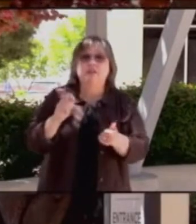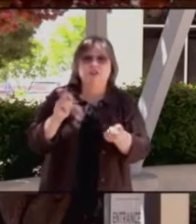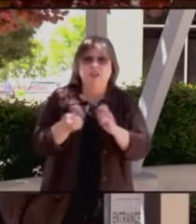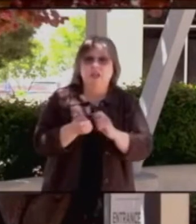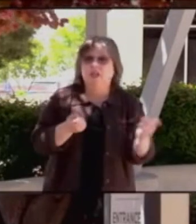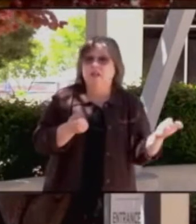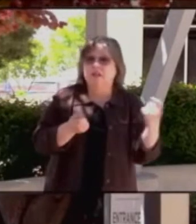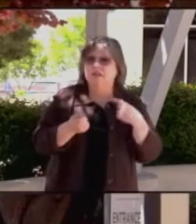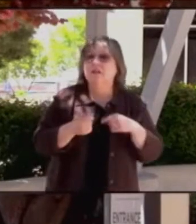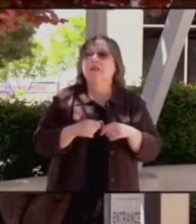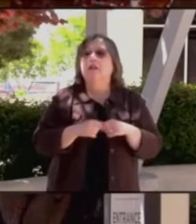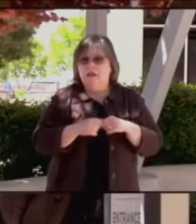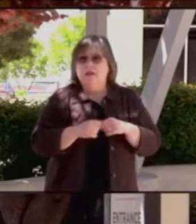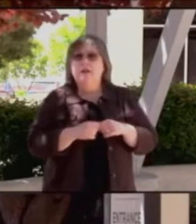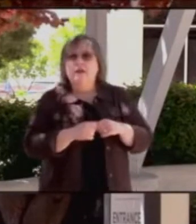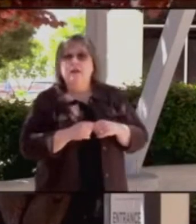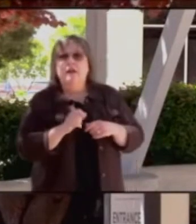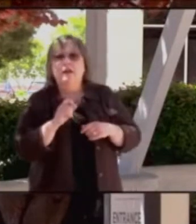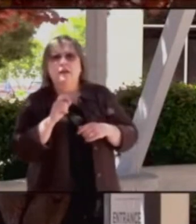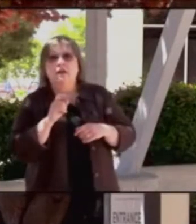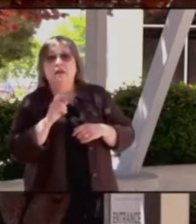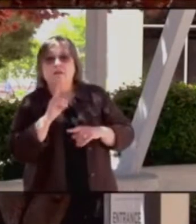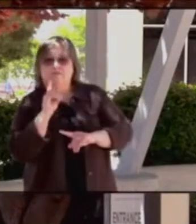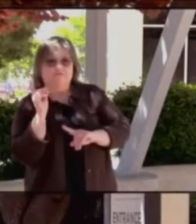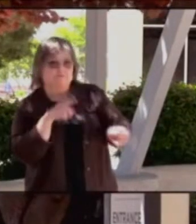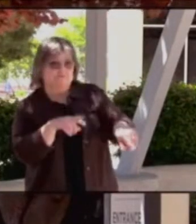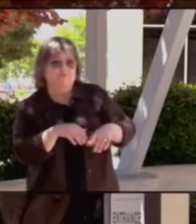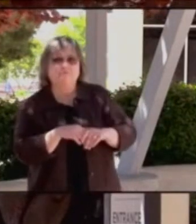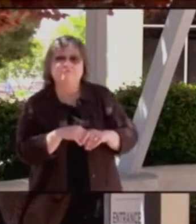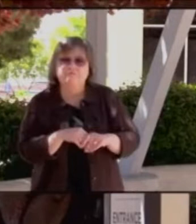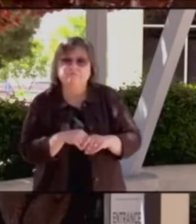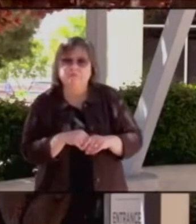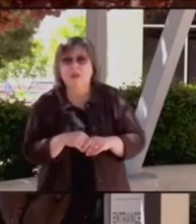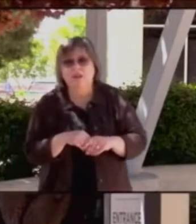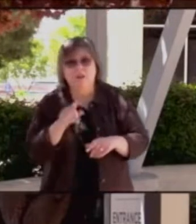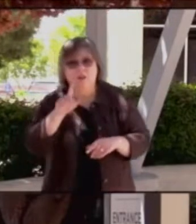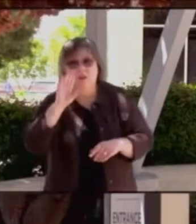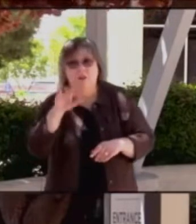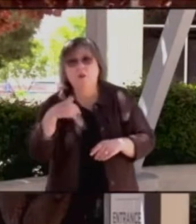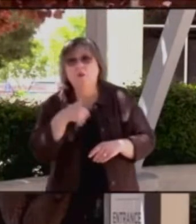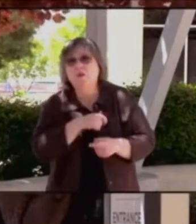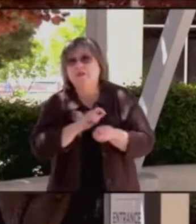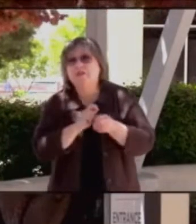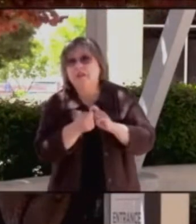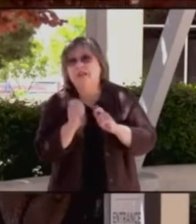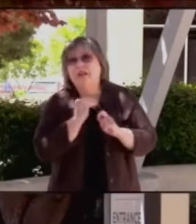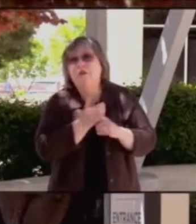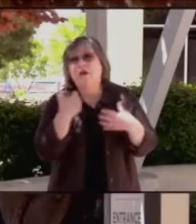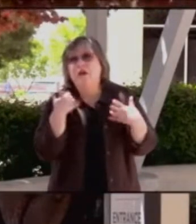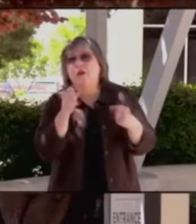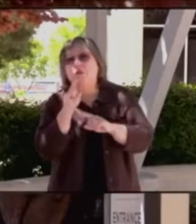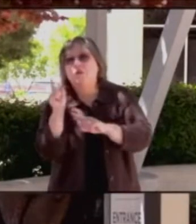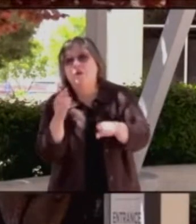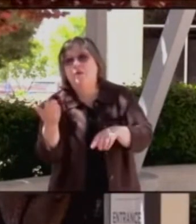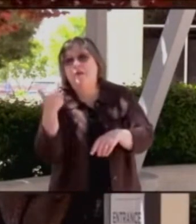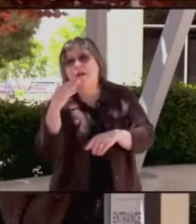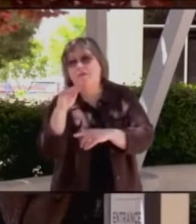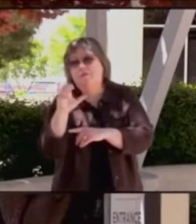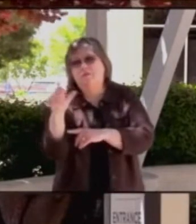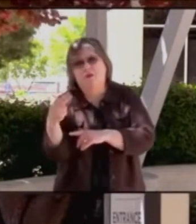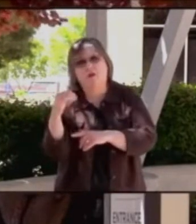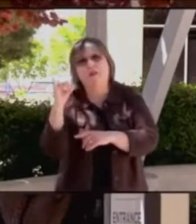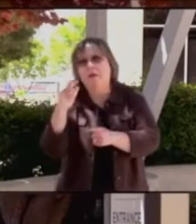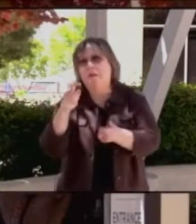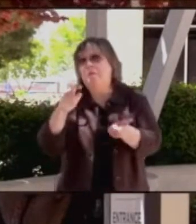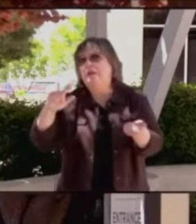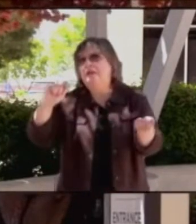mandate? As many of you know, we made significant changes to the health order in March. Those were the most significant